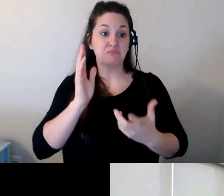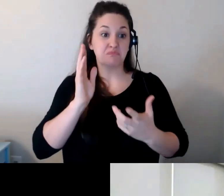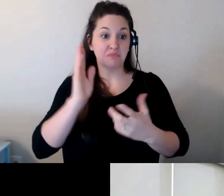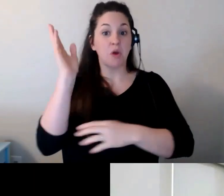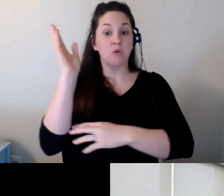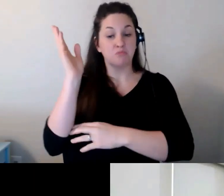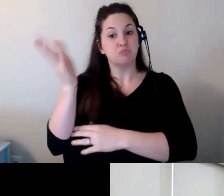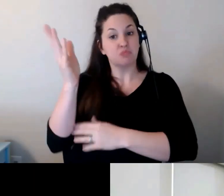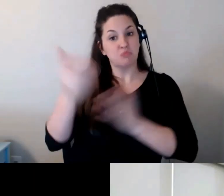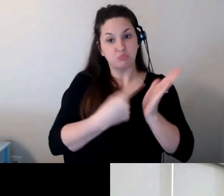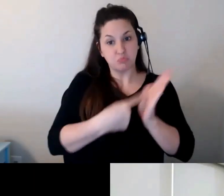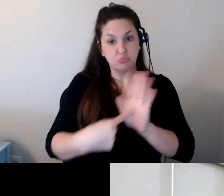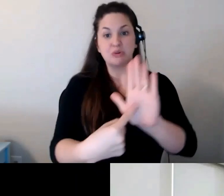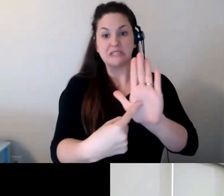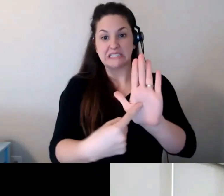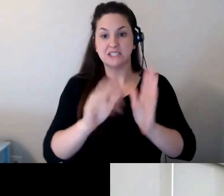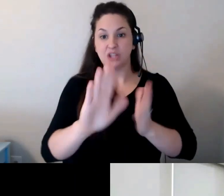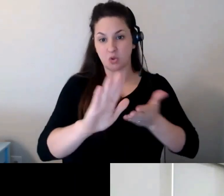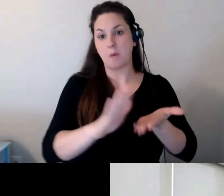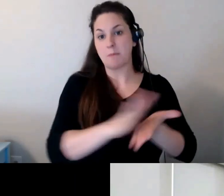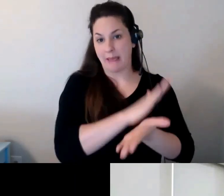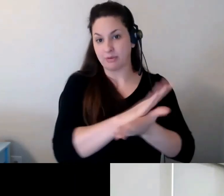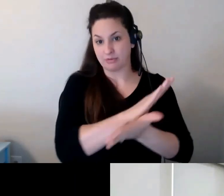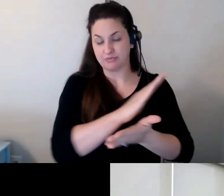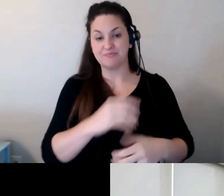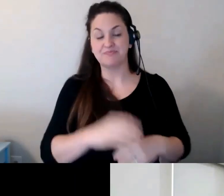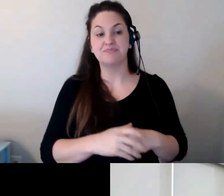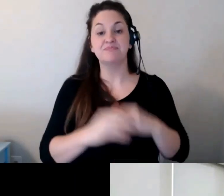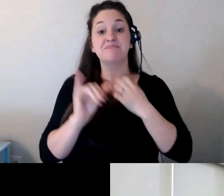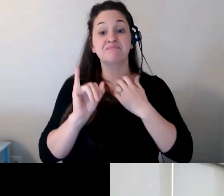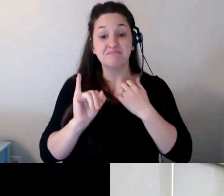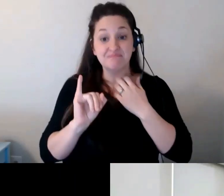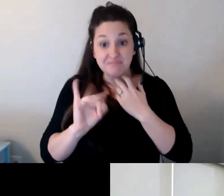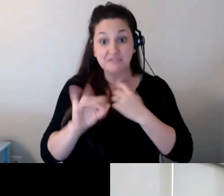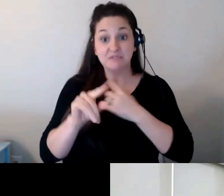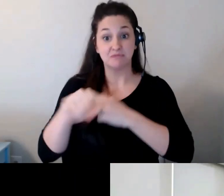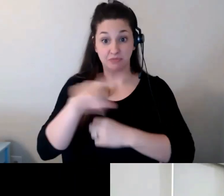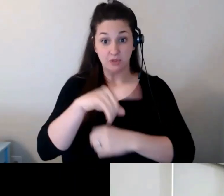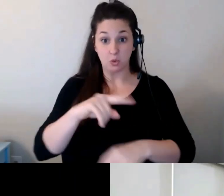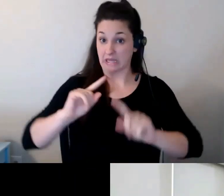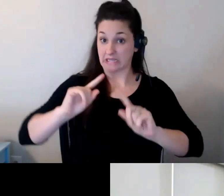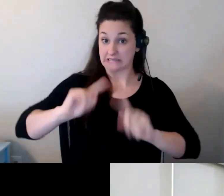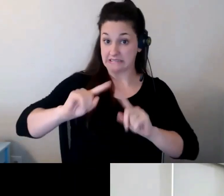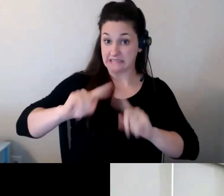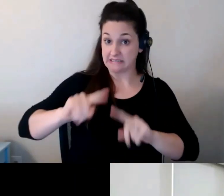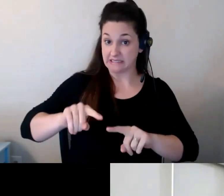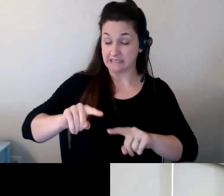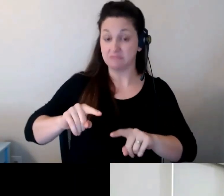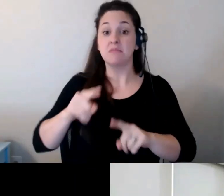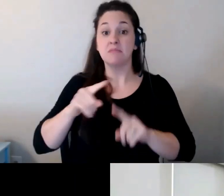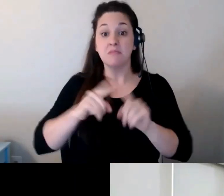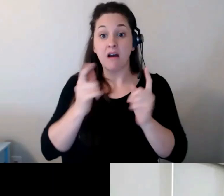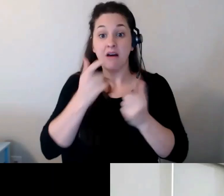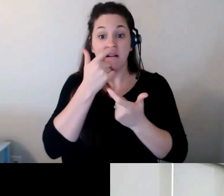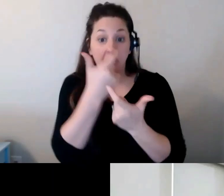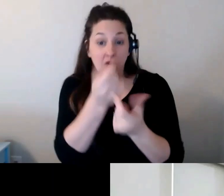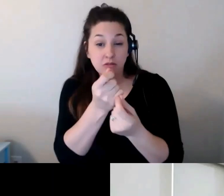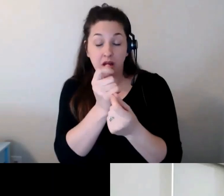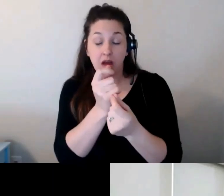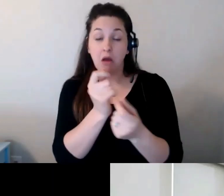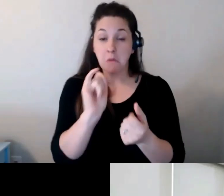paper. If indeed you are an attendee who was interested in how we